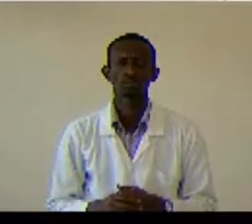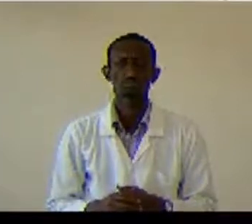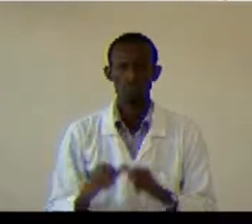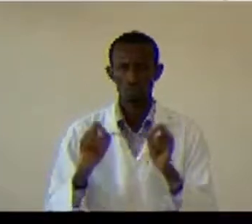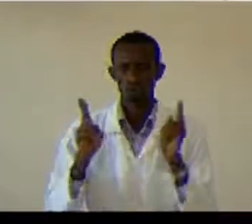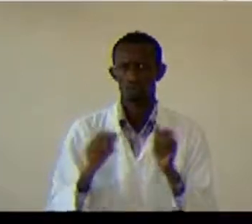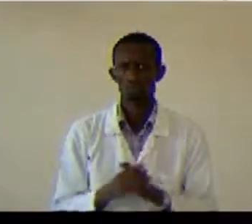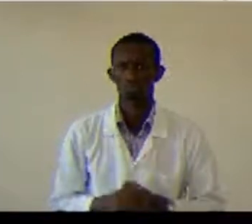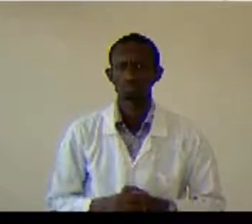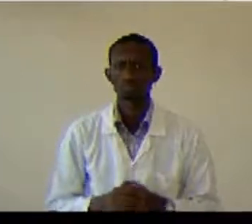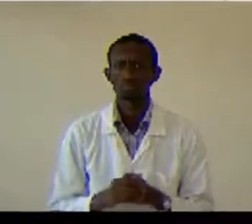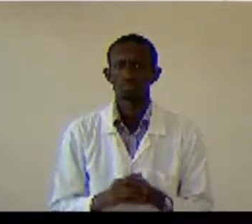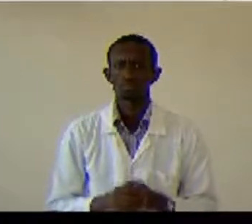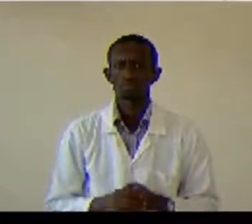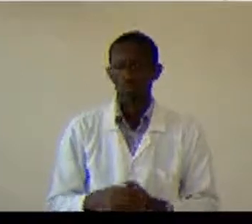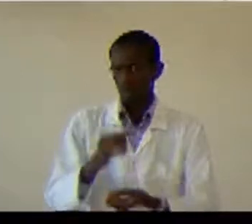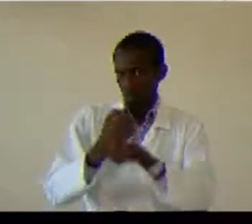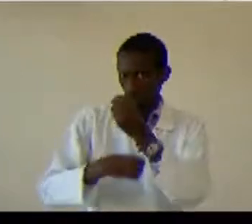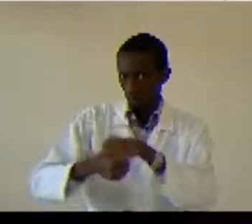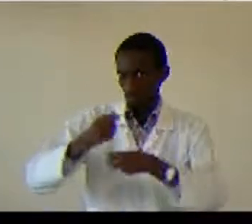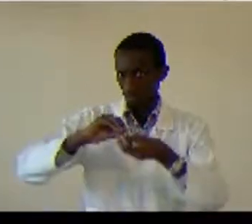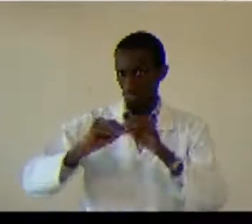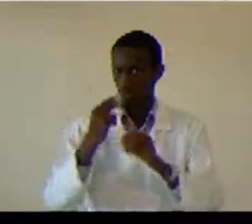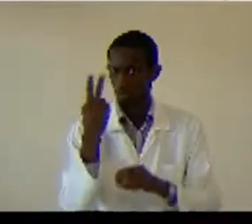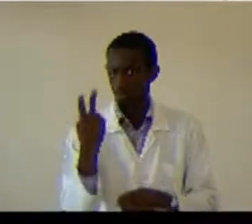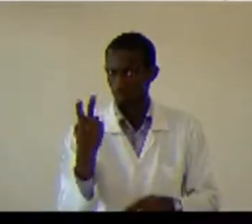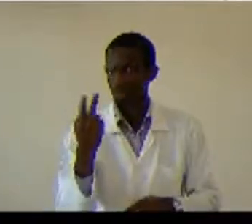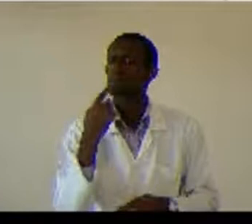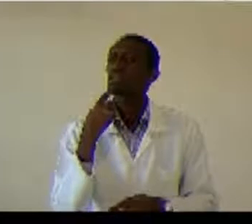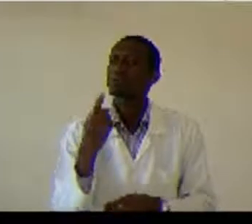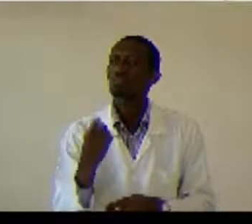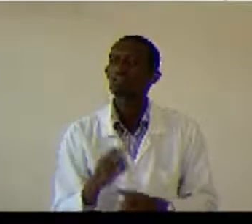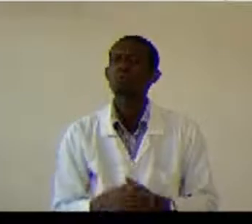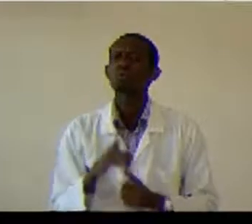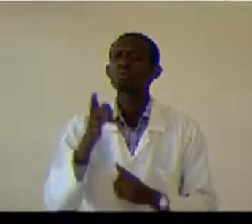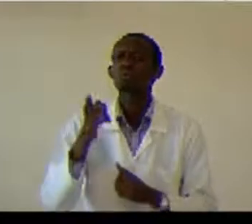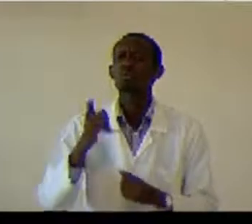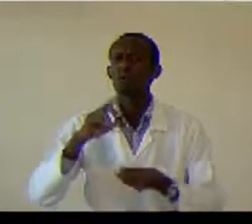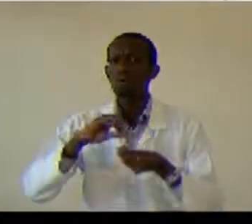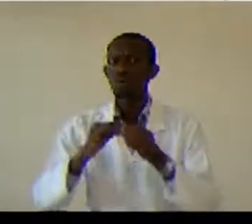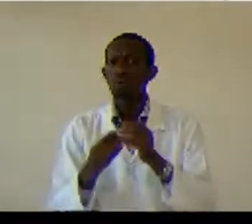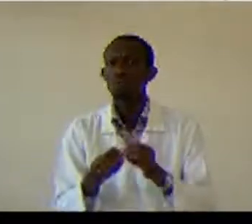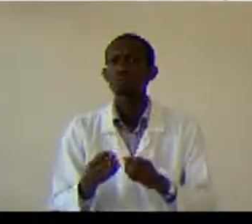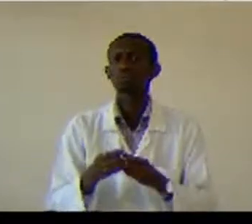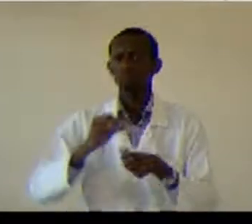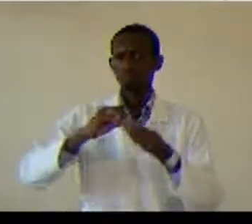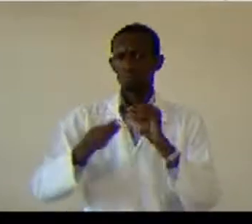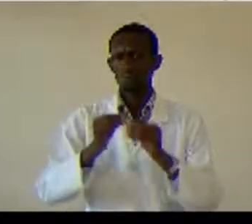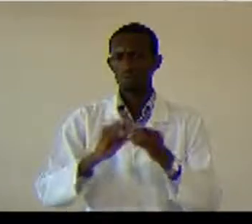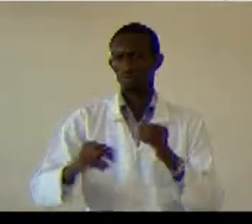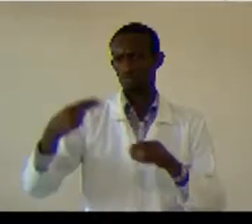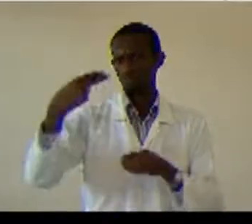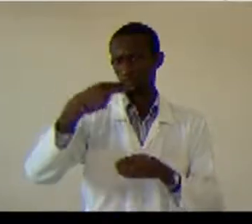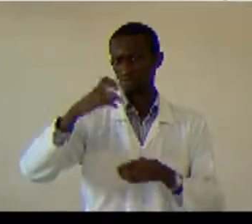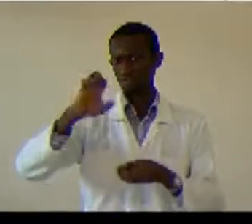Right. Activity number 2 is telling us to calculate the amount of heat energy required to